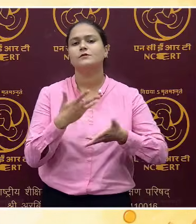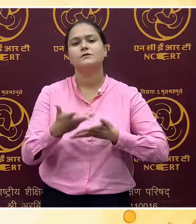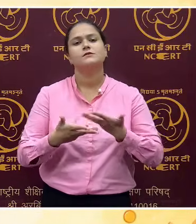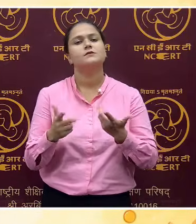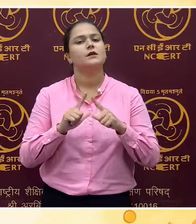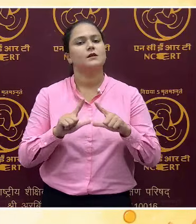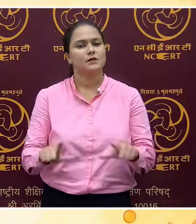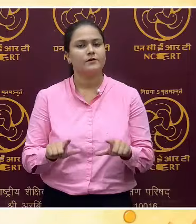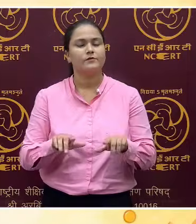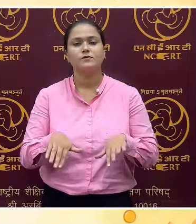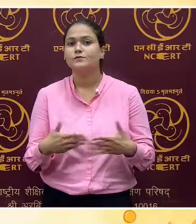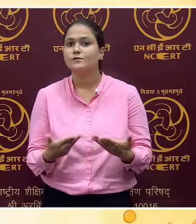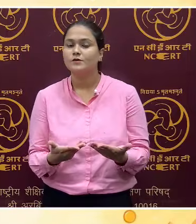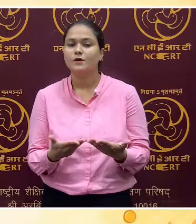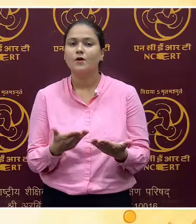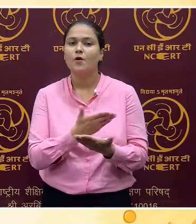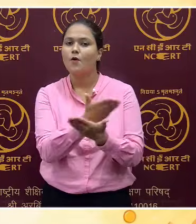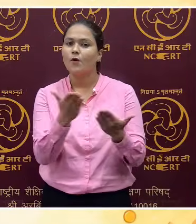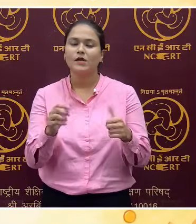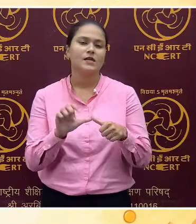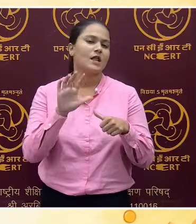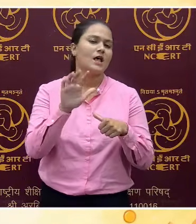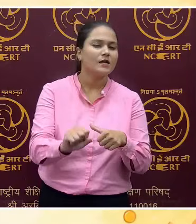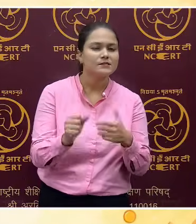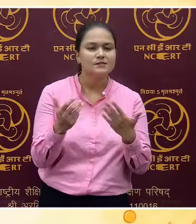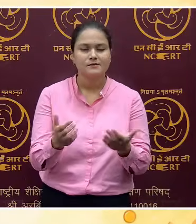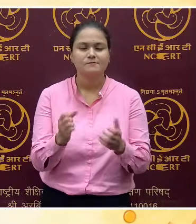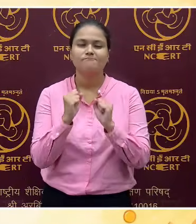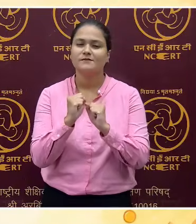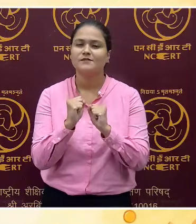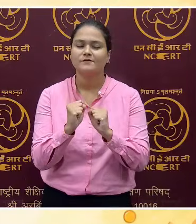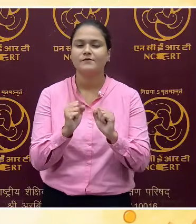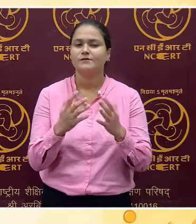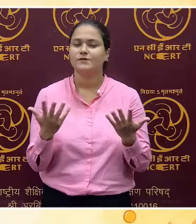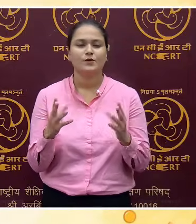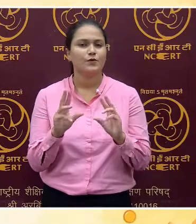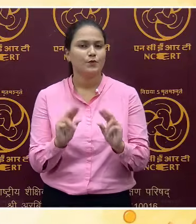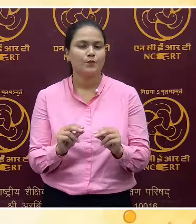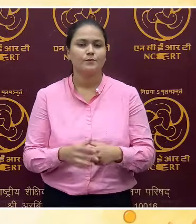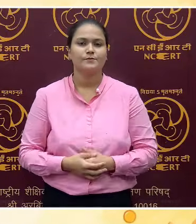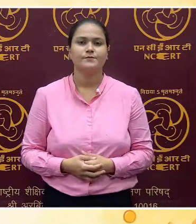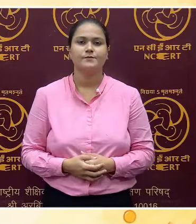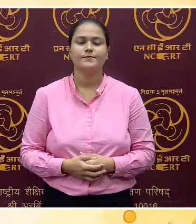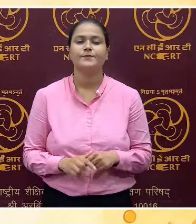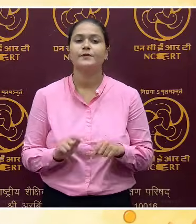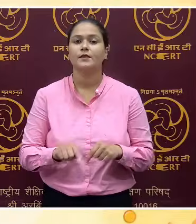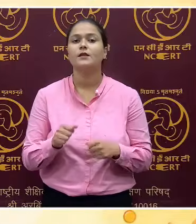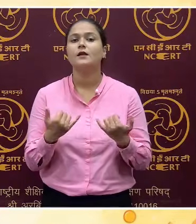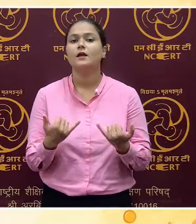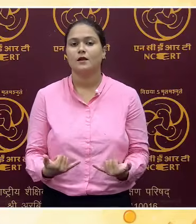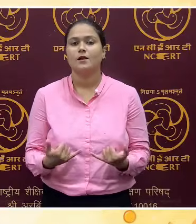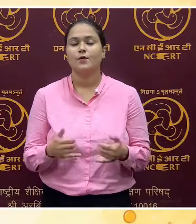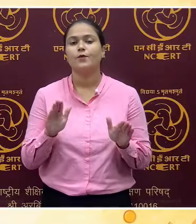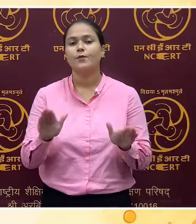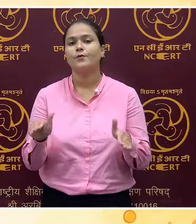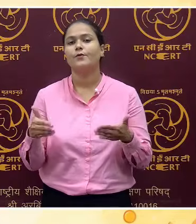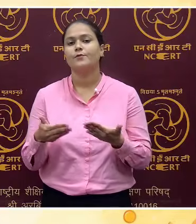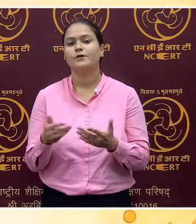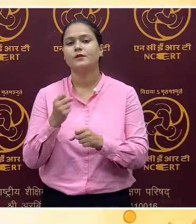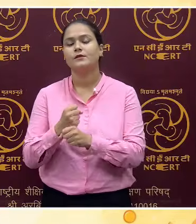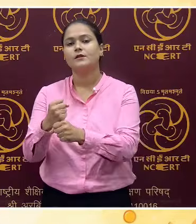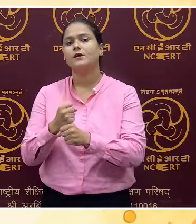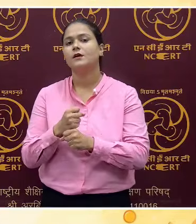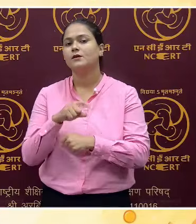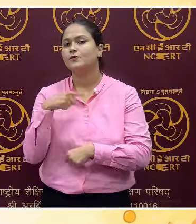language so that it won't be of any difficulty for all of you. Now, let me please introduce you to our guest for today. We have with